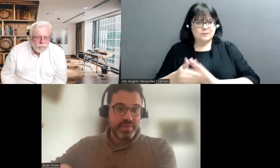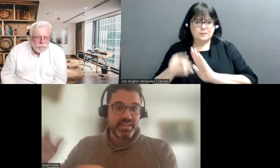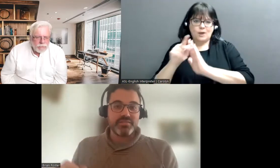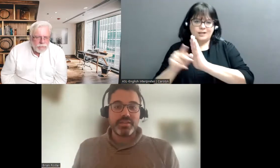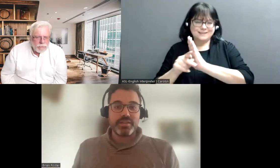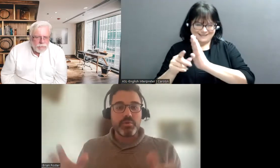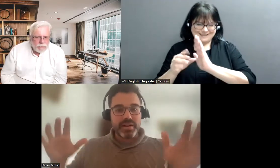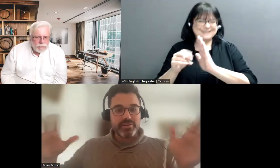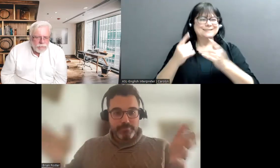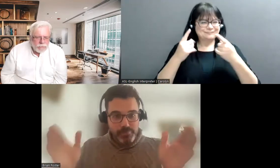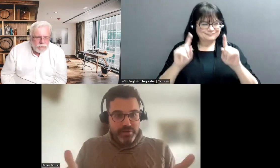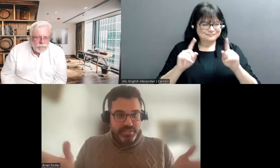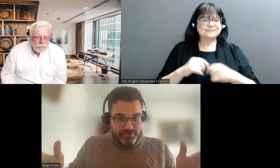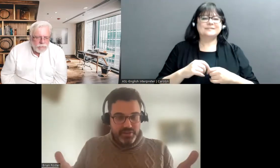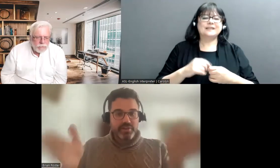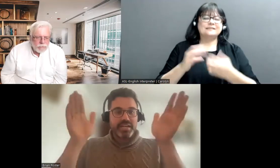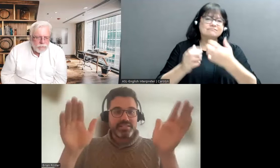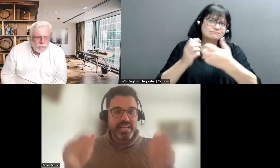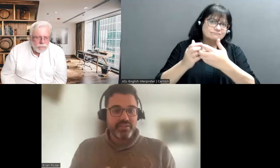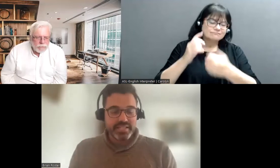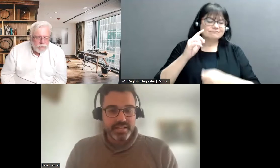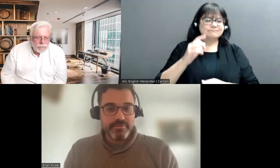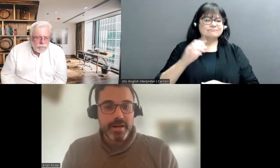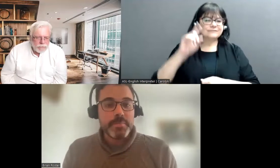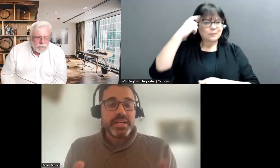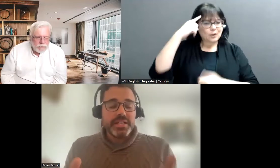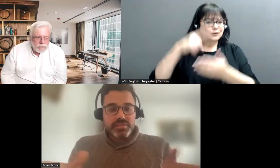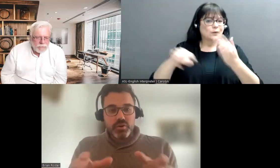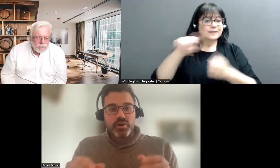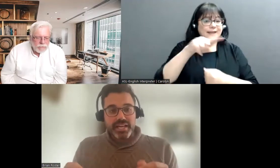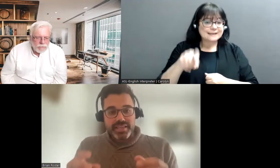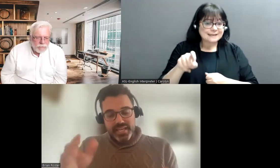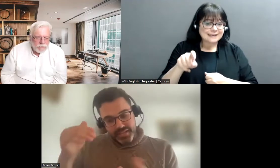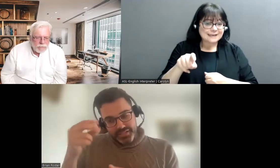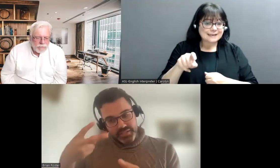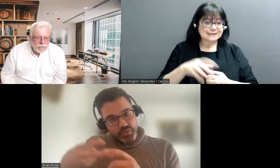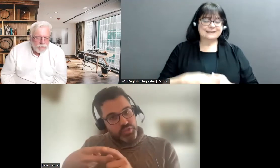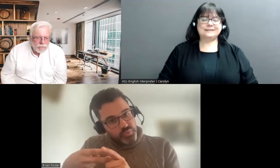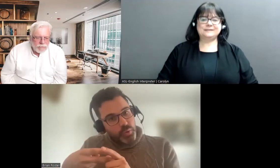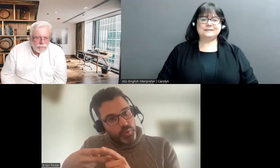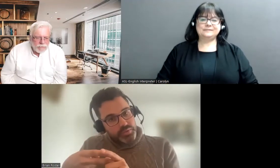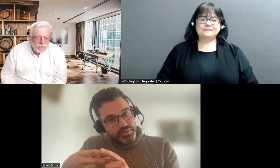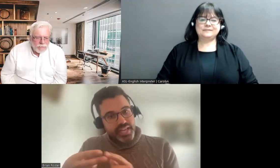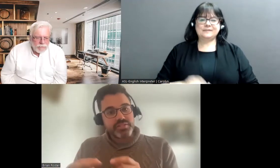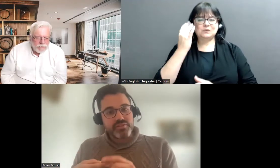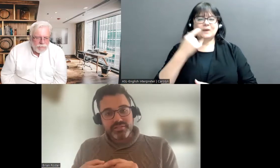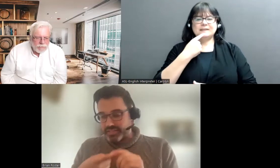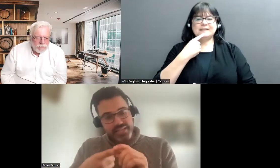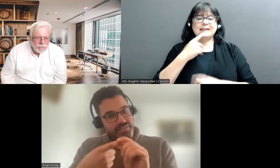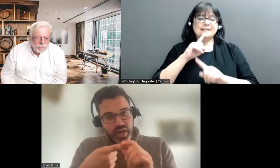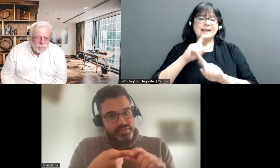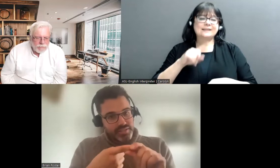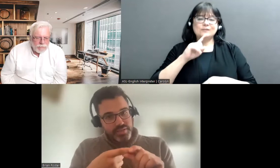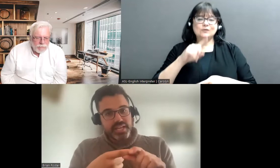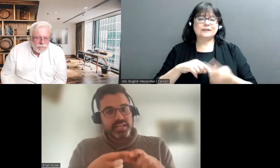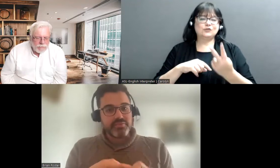the demands of the employers, and employers had to figure out how to scale that stuff up. So I think it's sort of a twofold answer. Is yes,